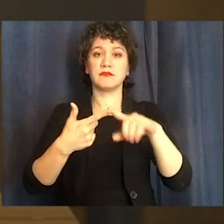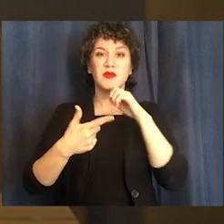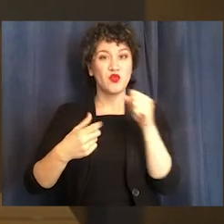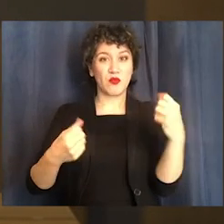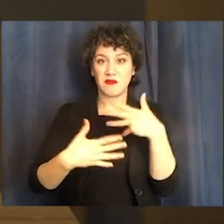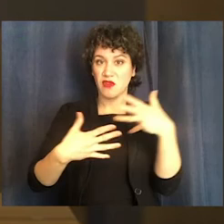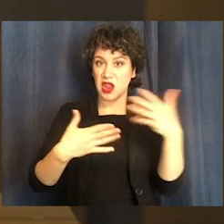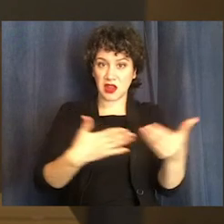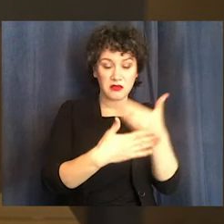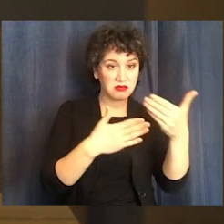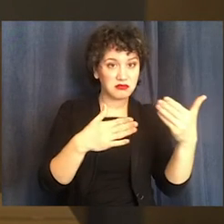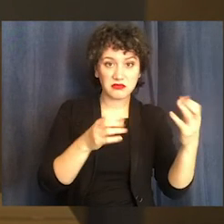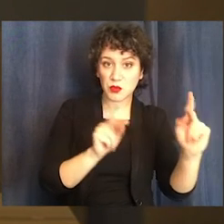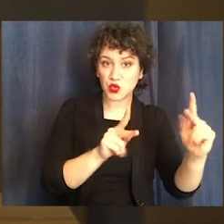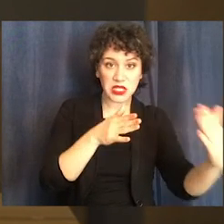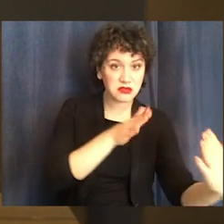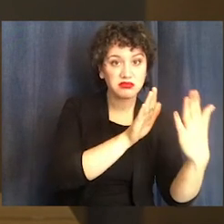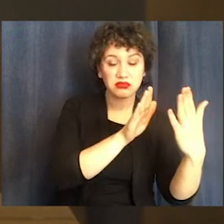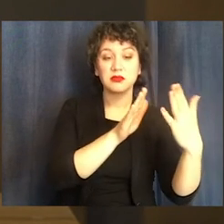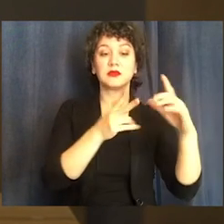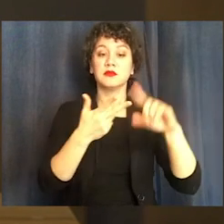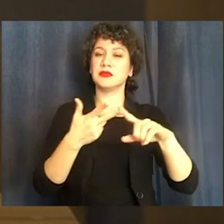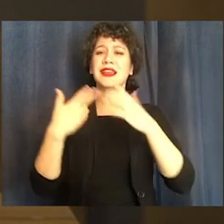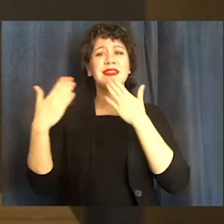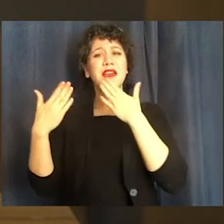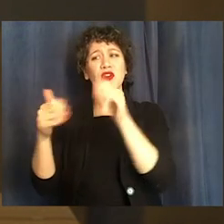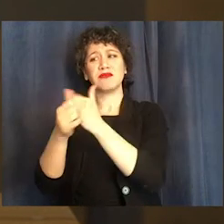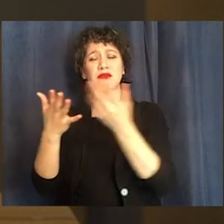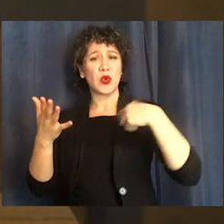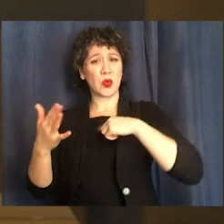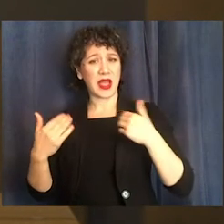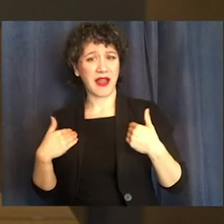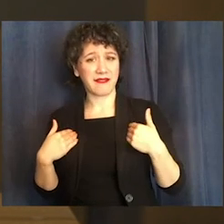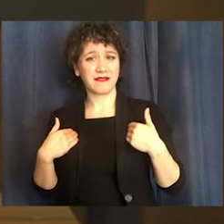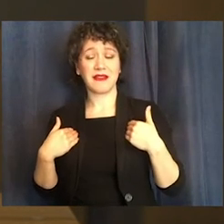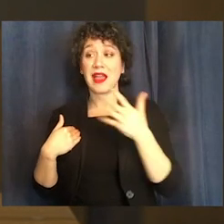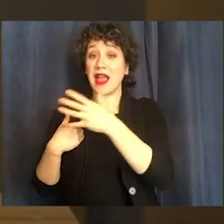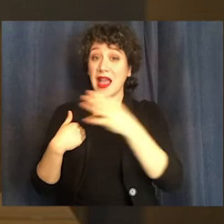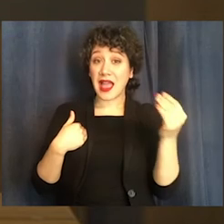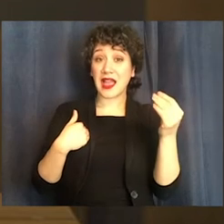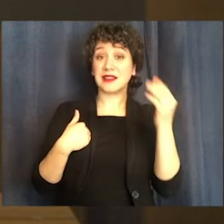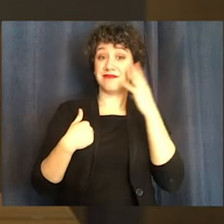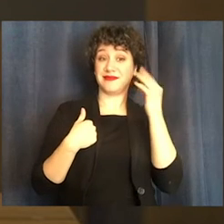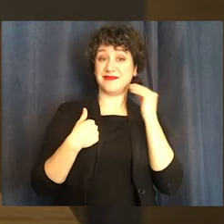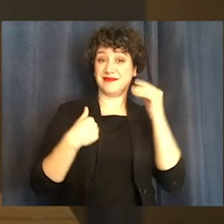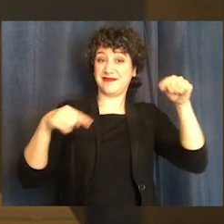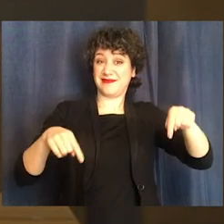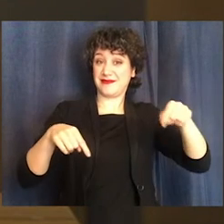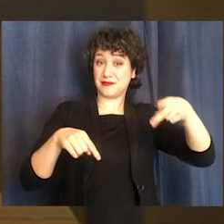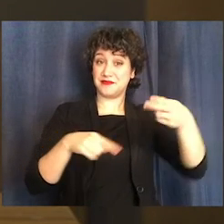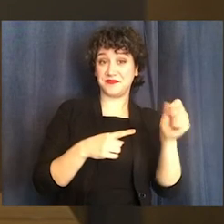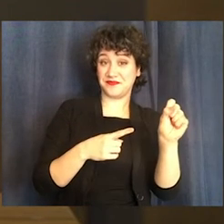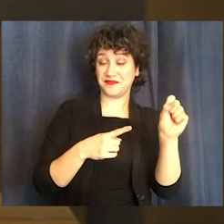be thankful for all that we have and the experience that we've had at Palmer High School. Although it's scary going to new